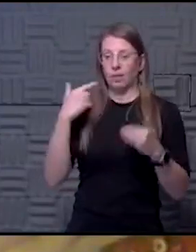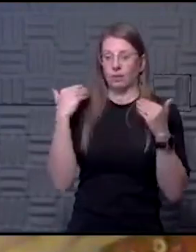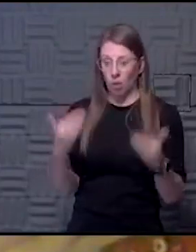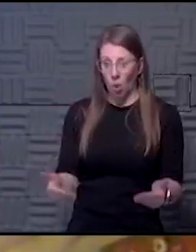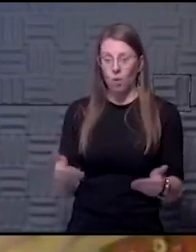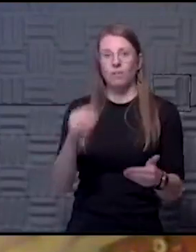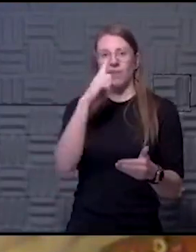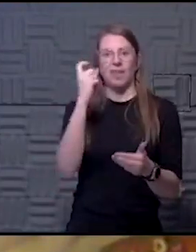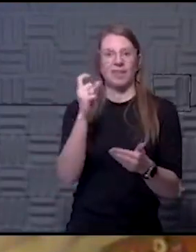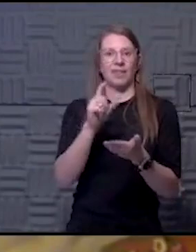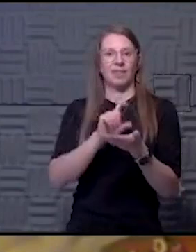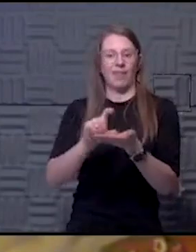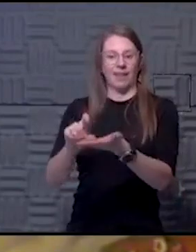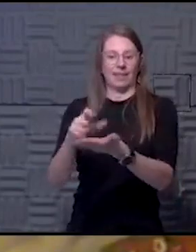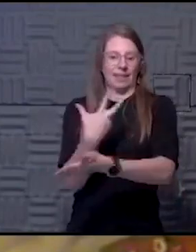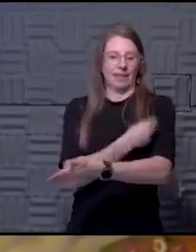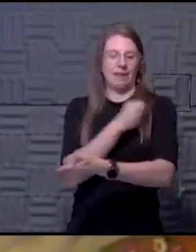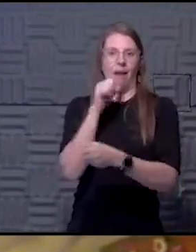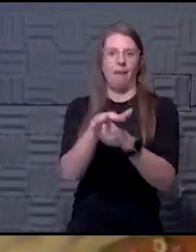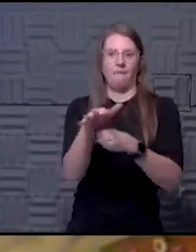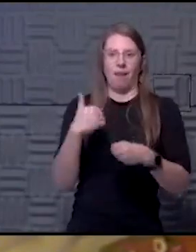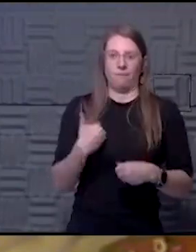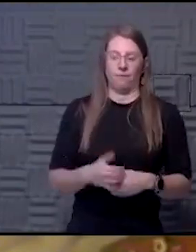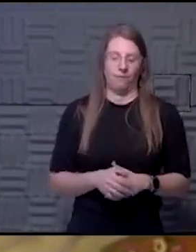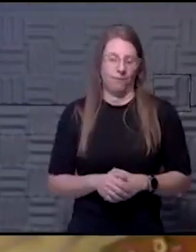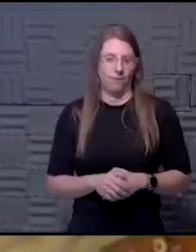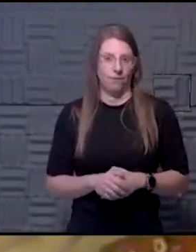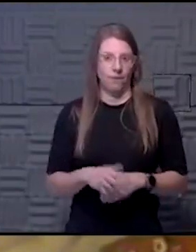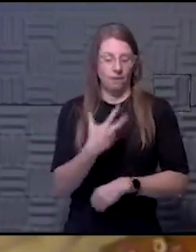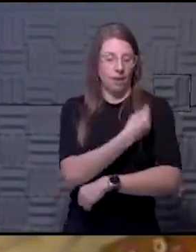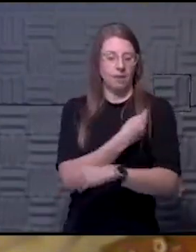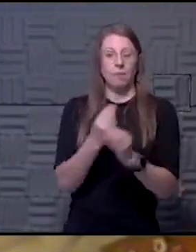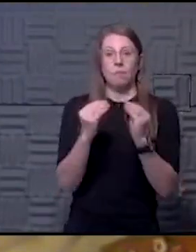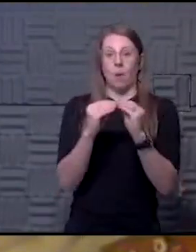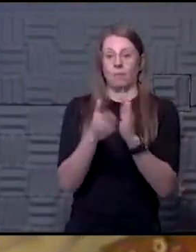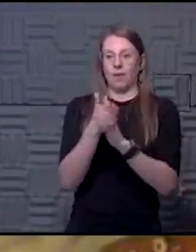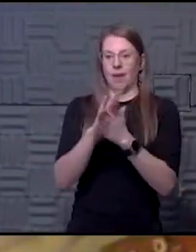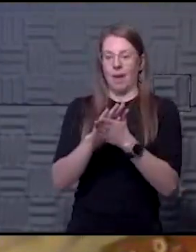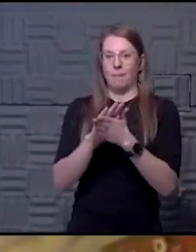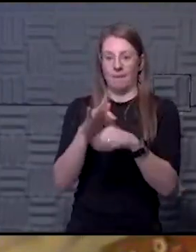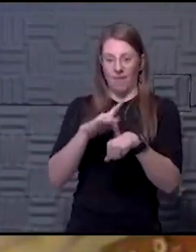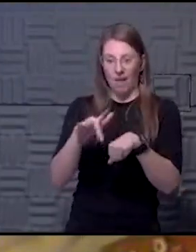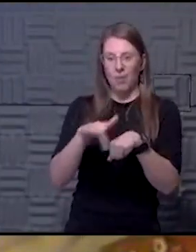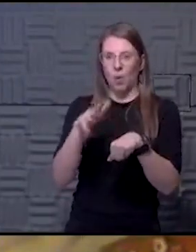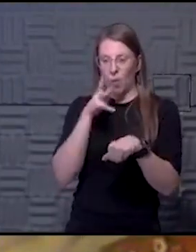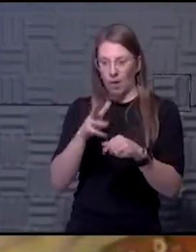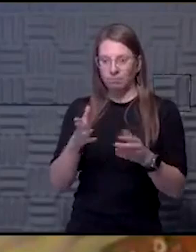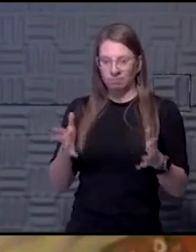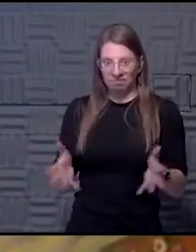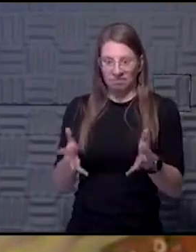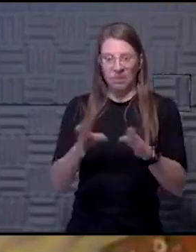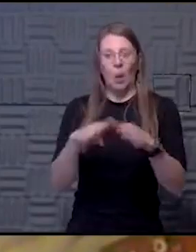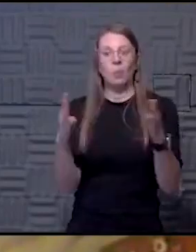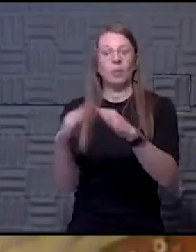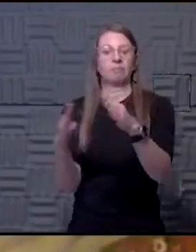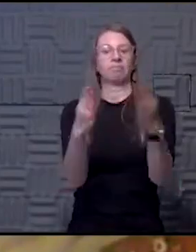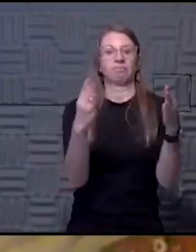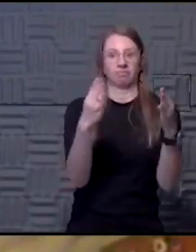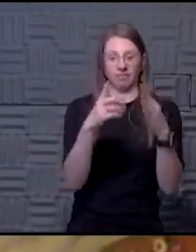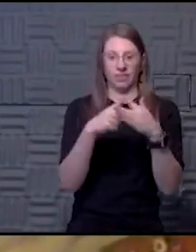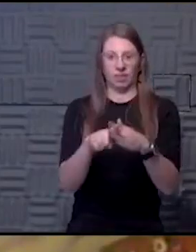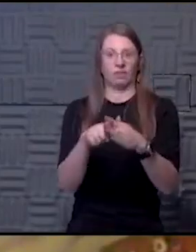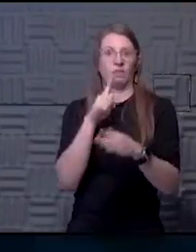vaccine. So as we have more vaccine coming available, we'll turn on the switch with a whole bunch more, hundreds more vaccinating